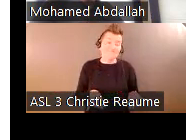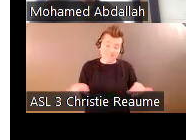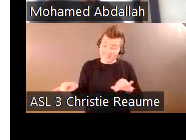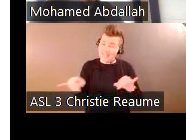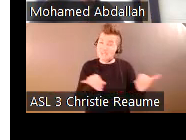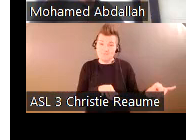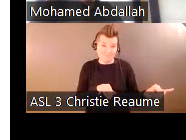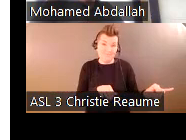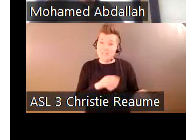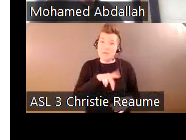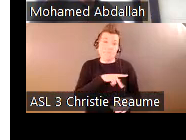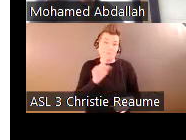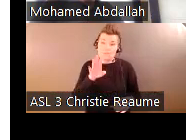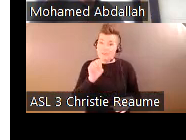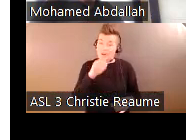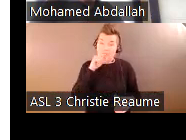agencies doesn't go into shelters